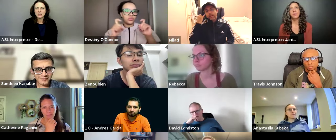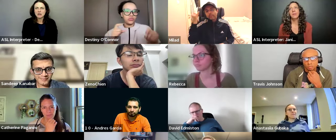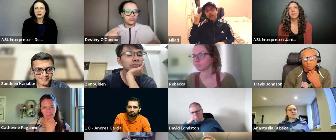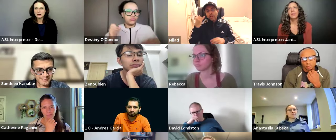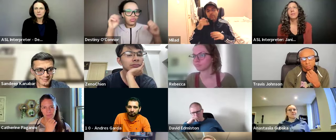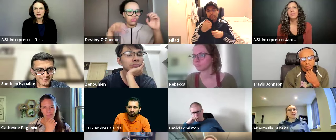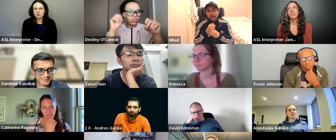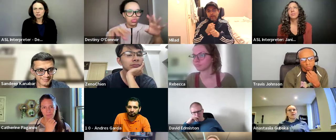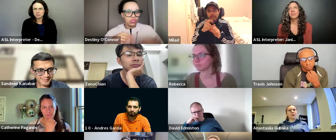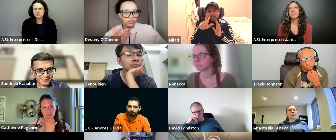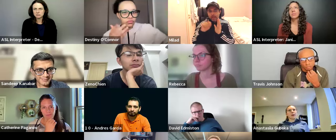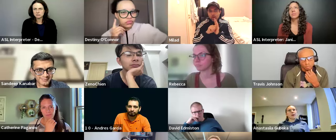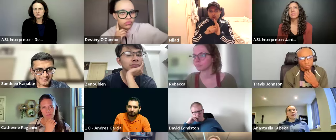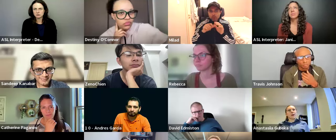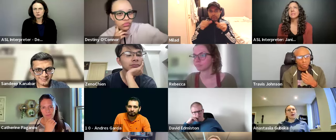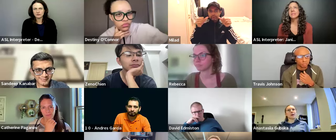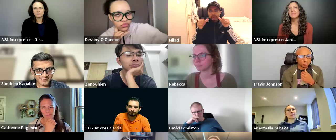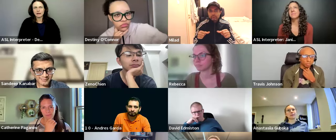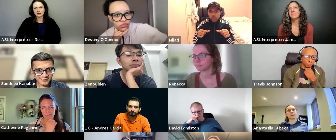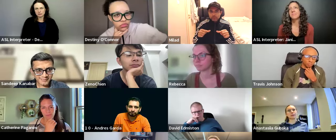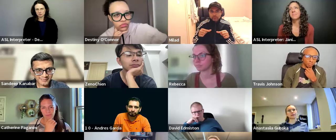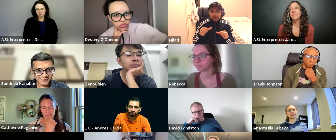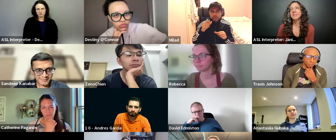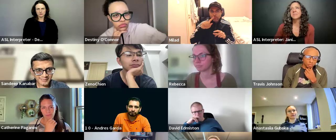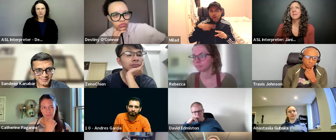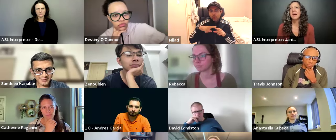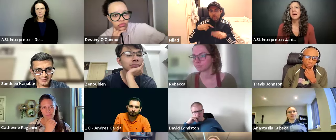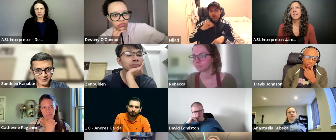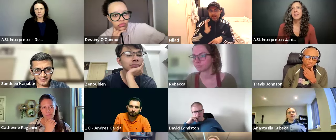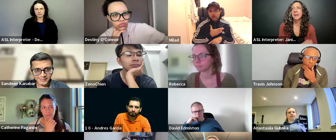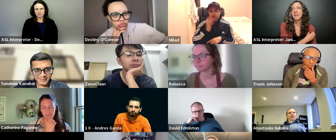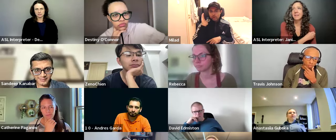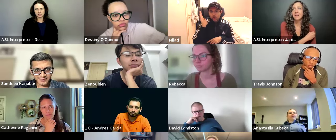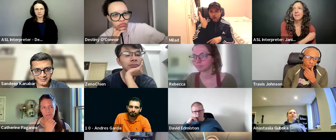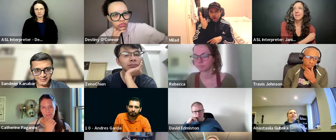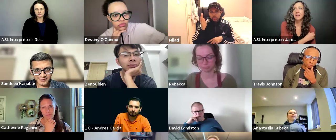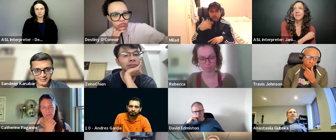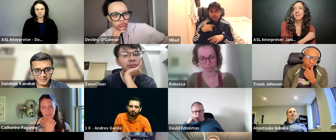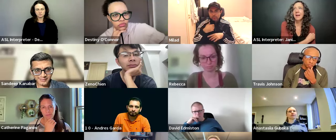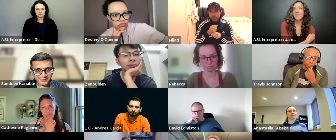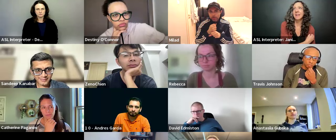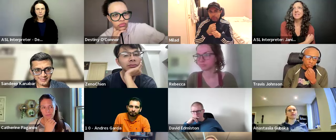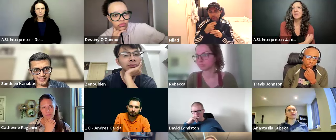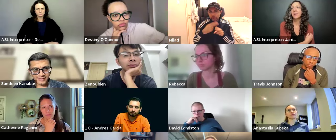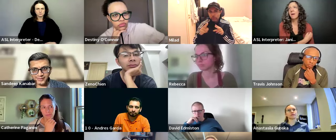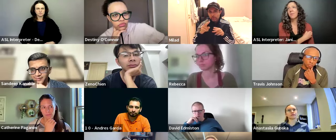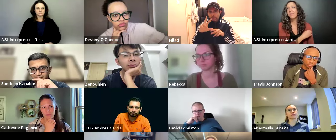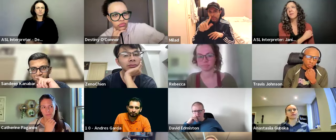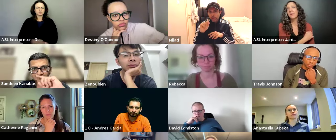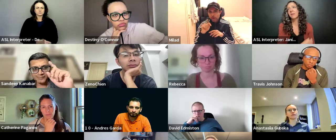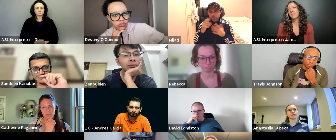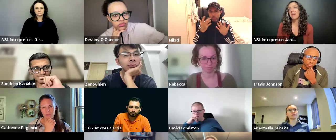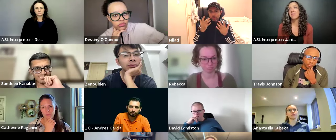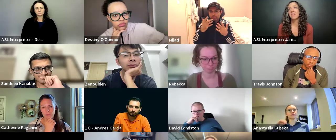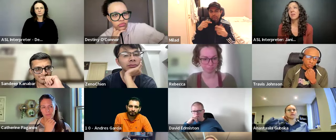Okay. Any questions or feedback or other thoughts on that, Destiny's saying? I have an idea. What